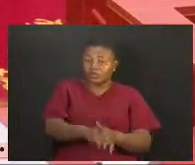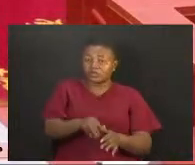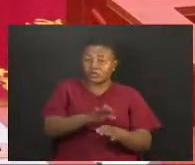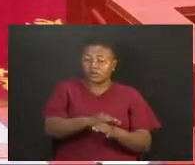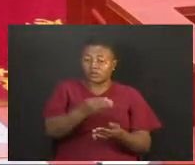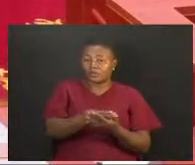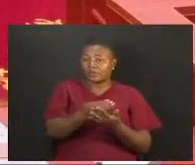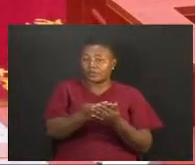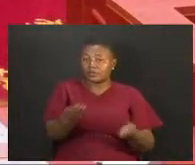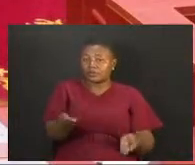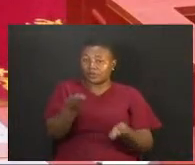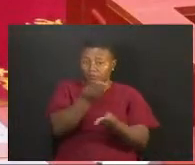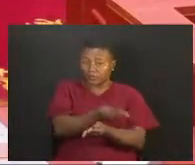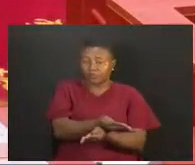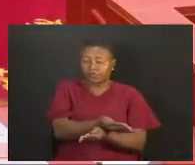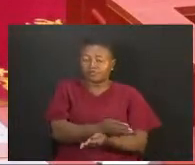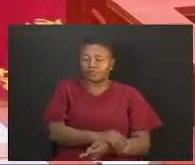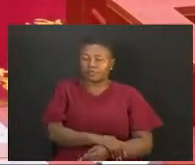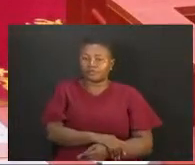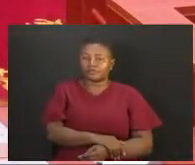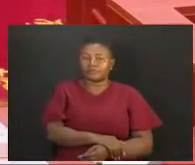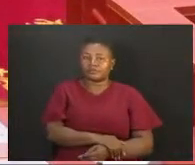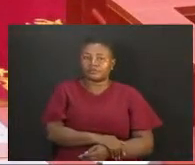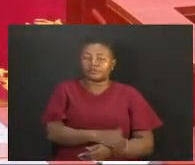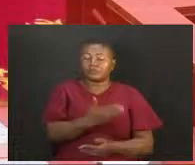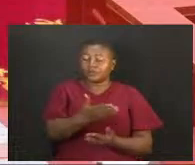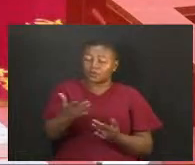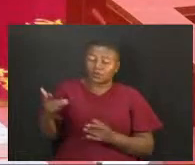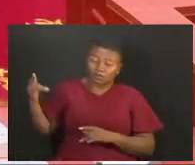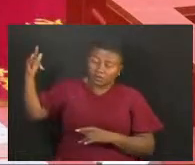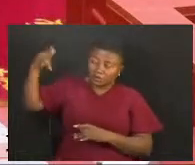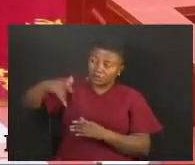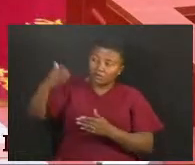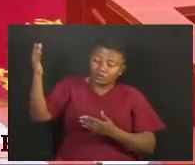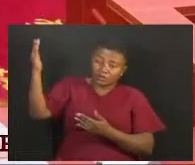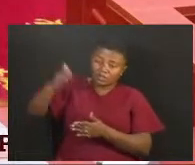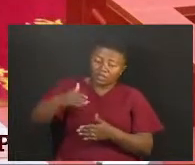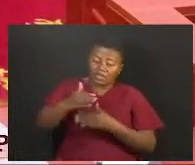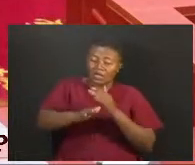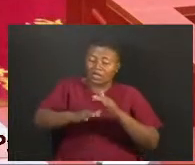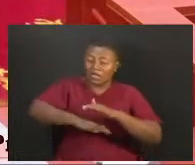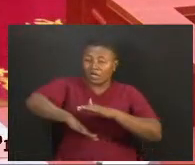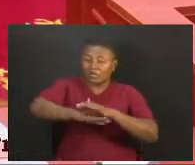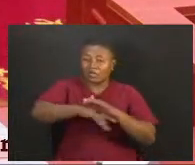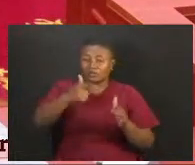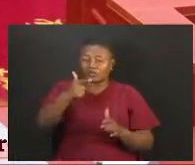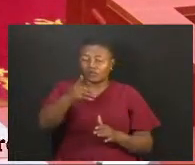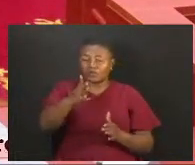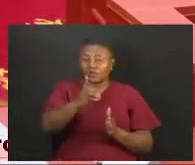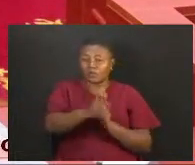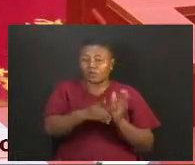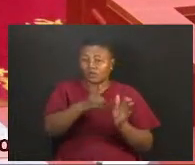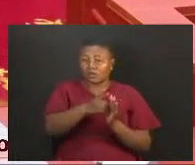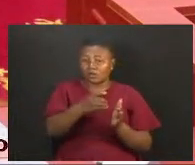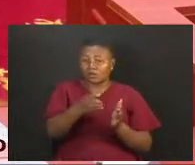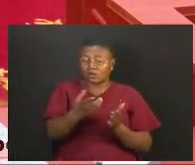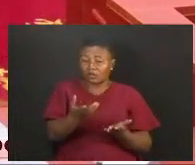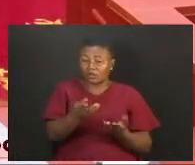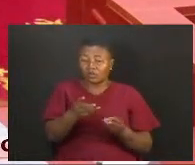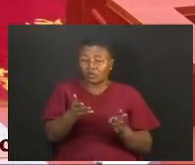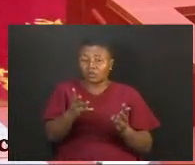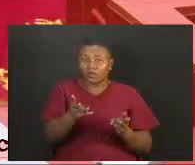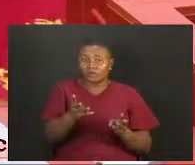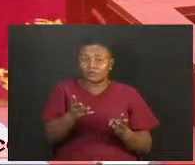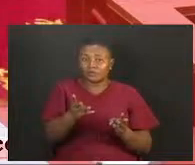Speaker, our import substitution drive under the 24-hour economy involving domestic production of key